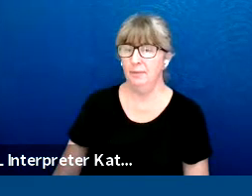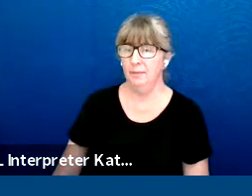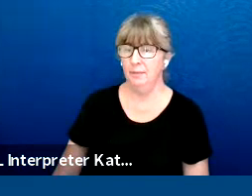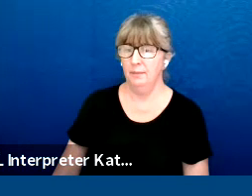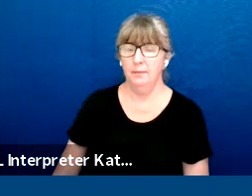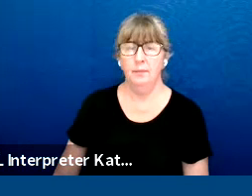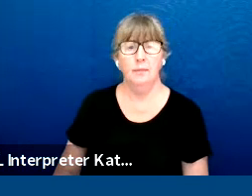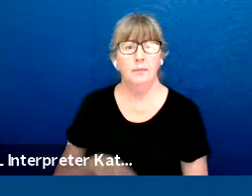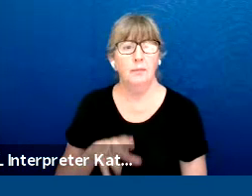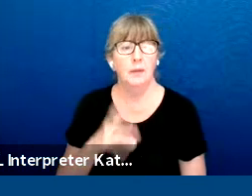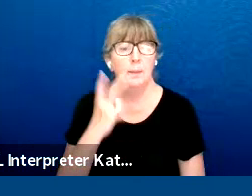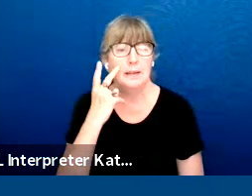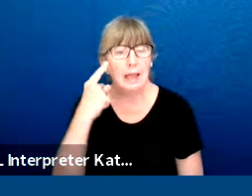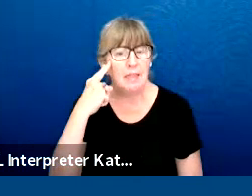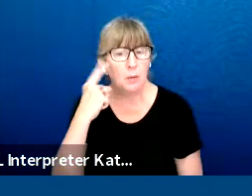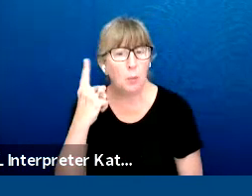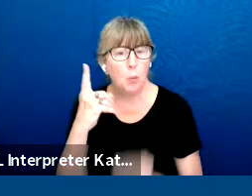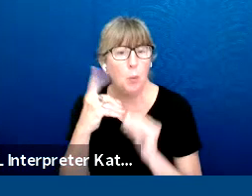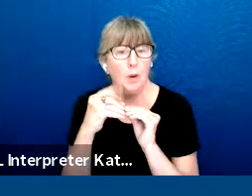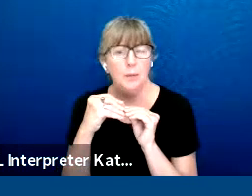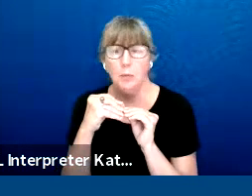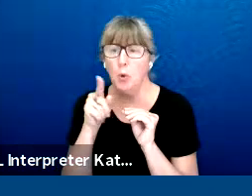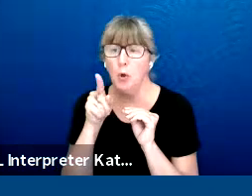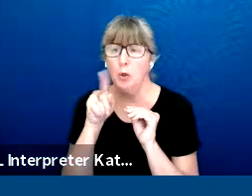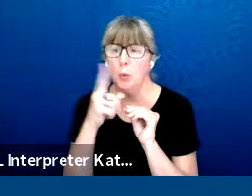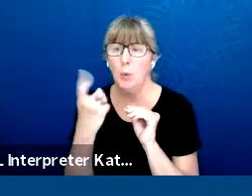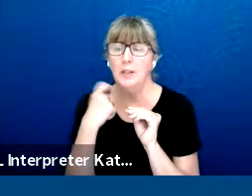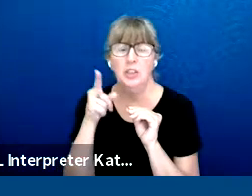Let's see, I think we had one more in the chat.